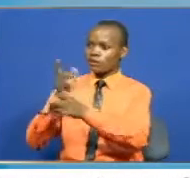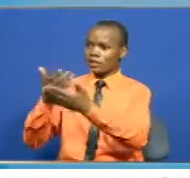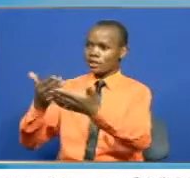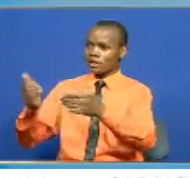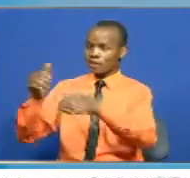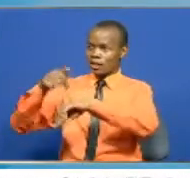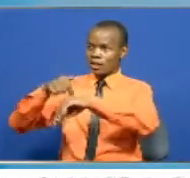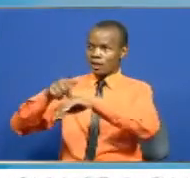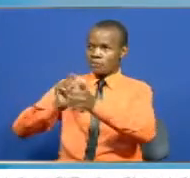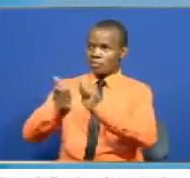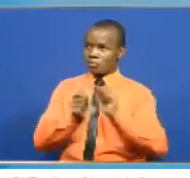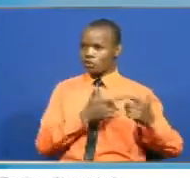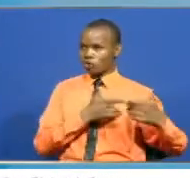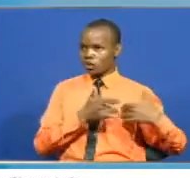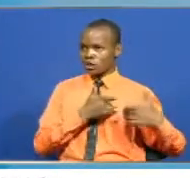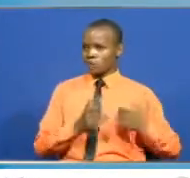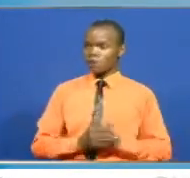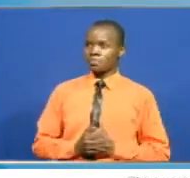So with that,